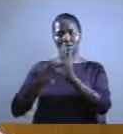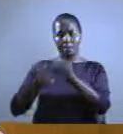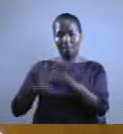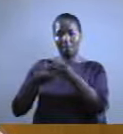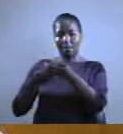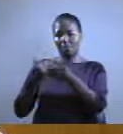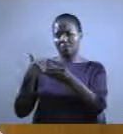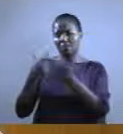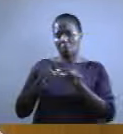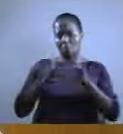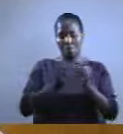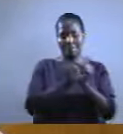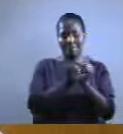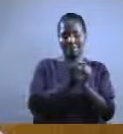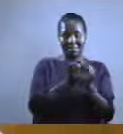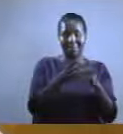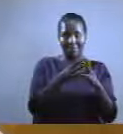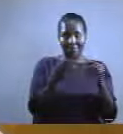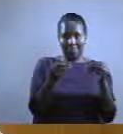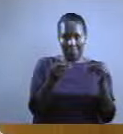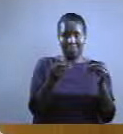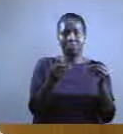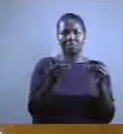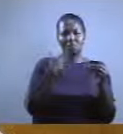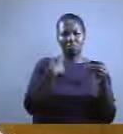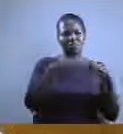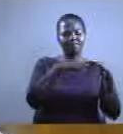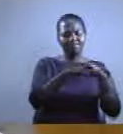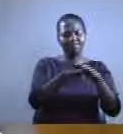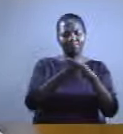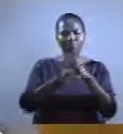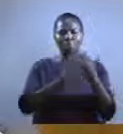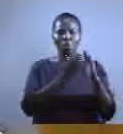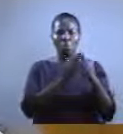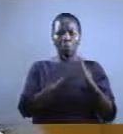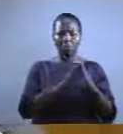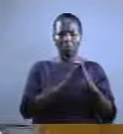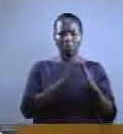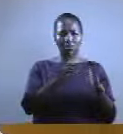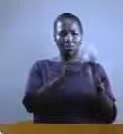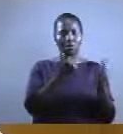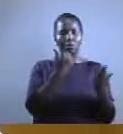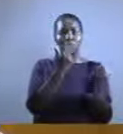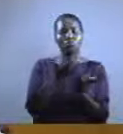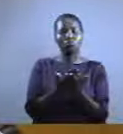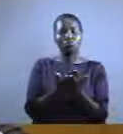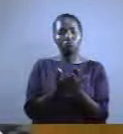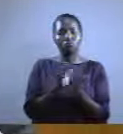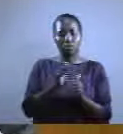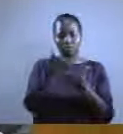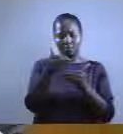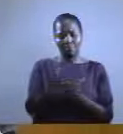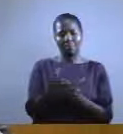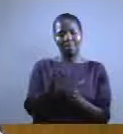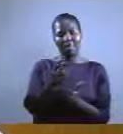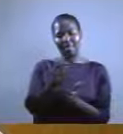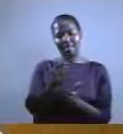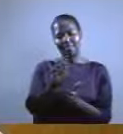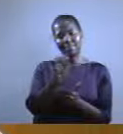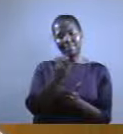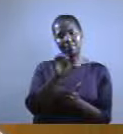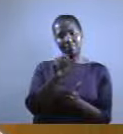Finance concluded its public hearings on the proposed medium-term budget policy